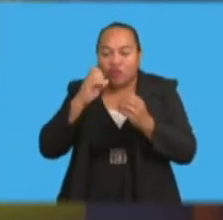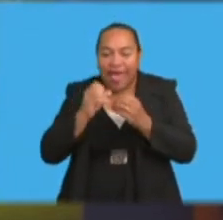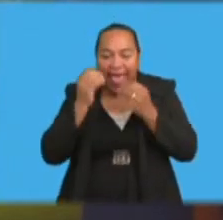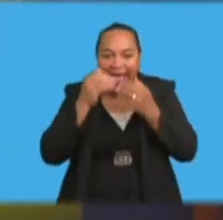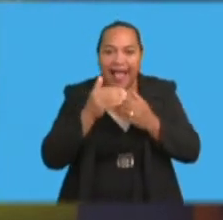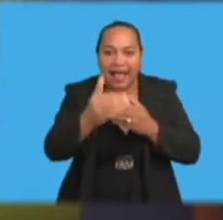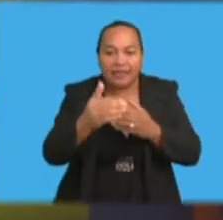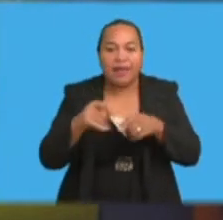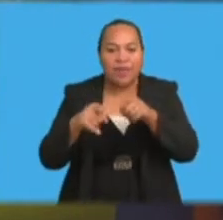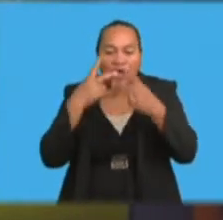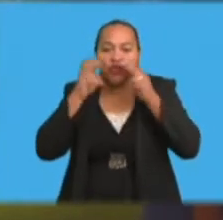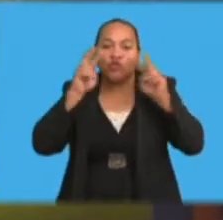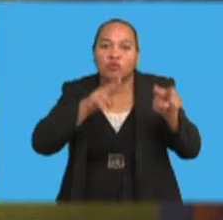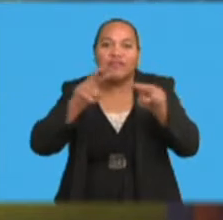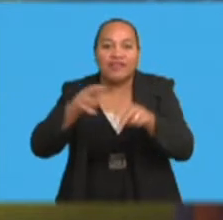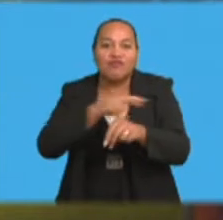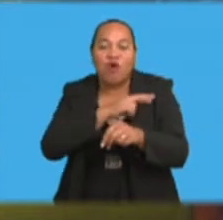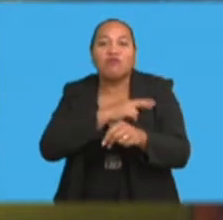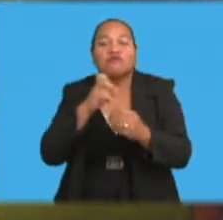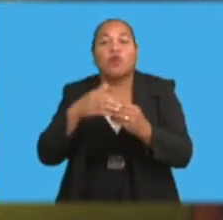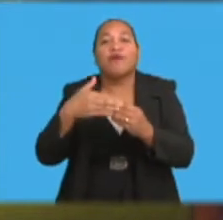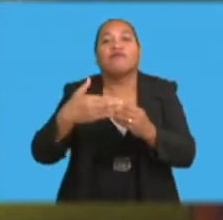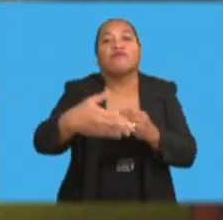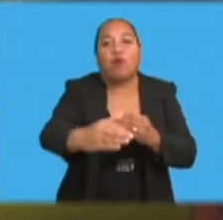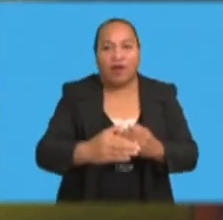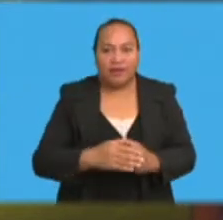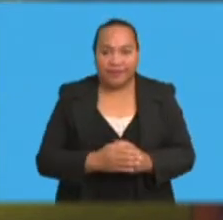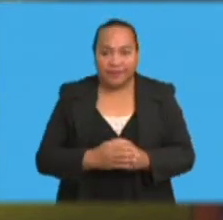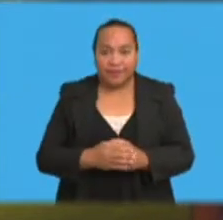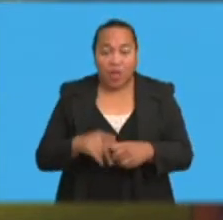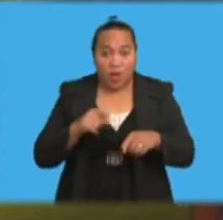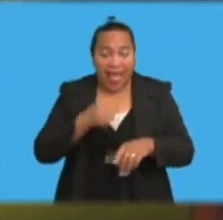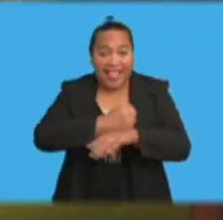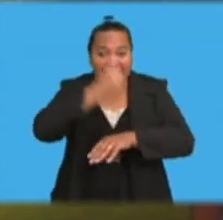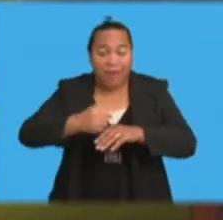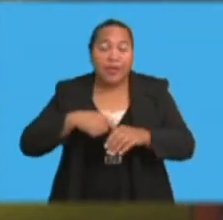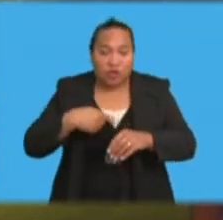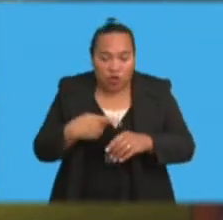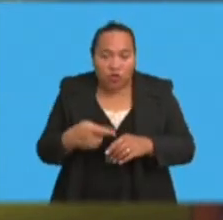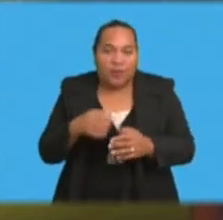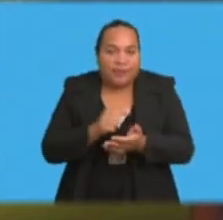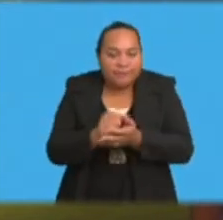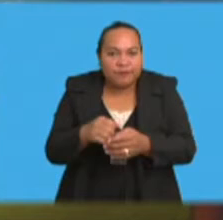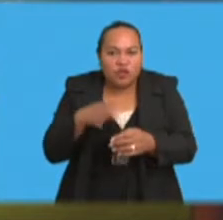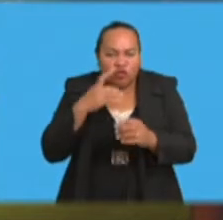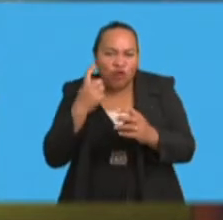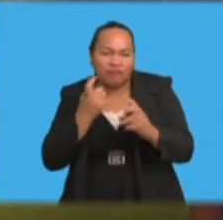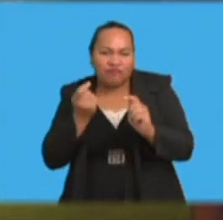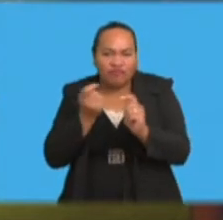supervisory role of the RBF going forward. Madam Speaker, government is committed to continuing to reform the financial